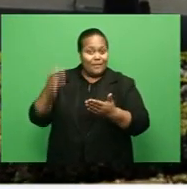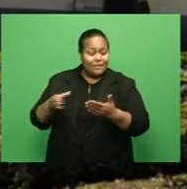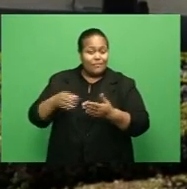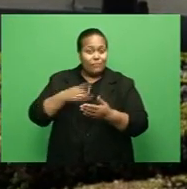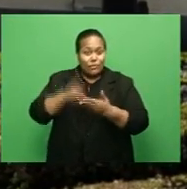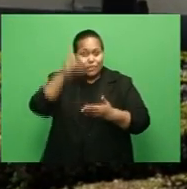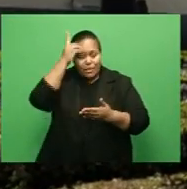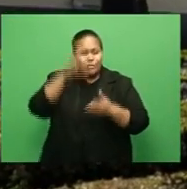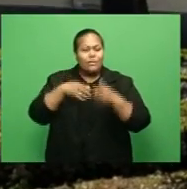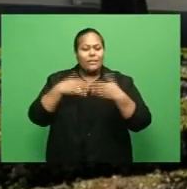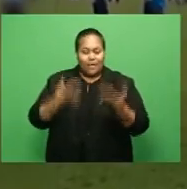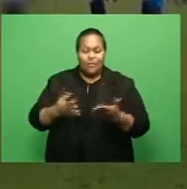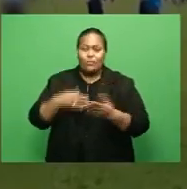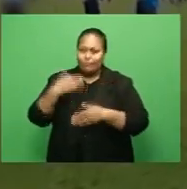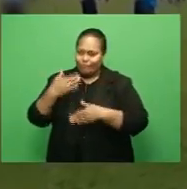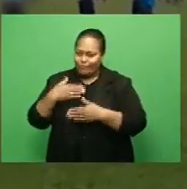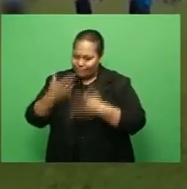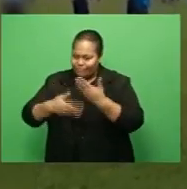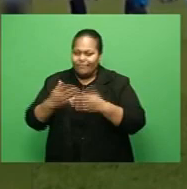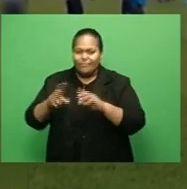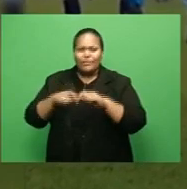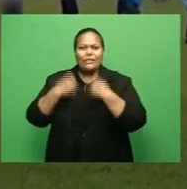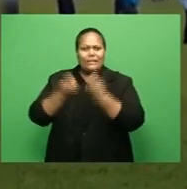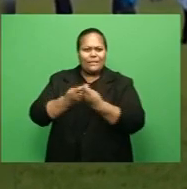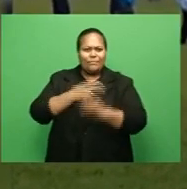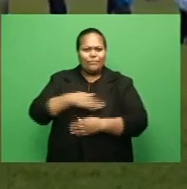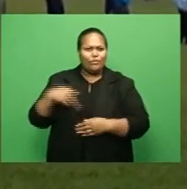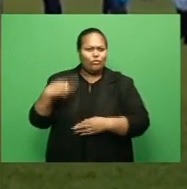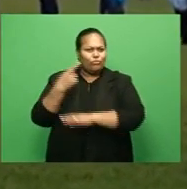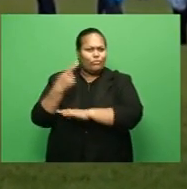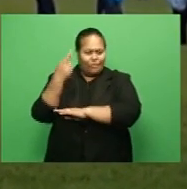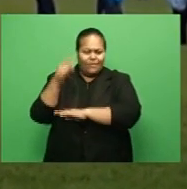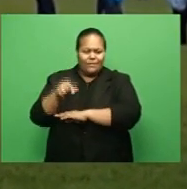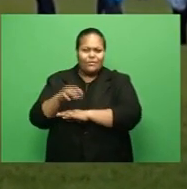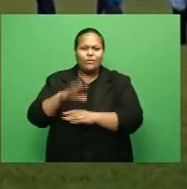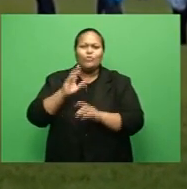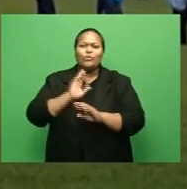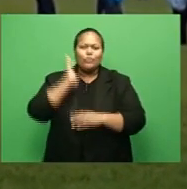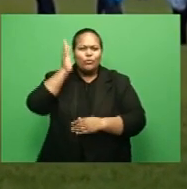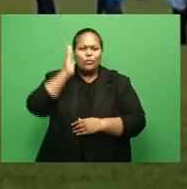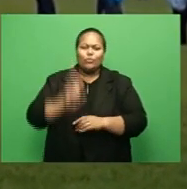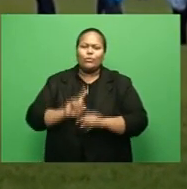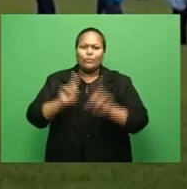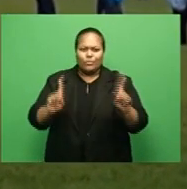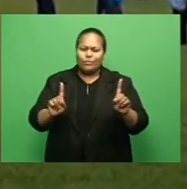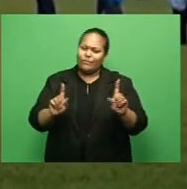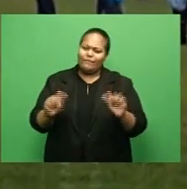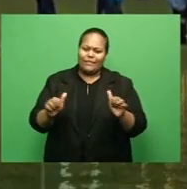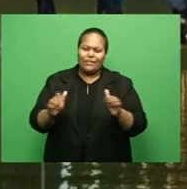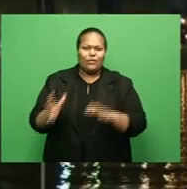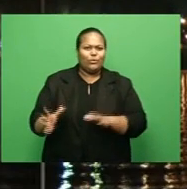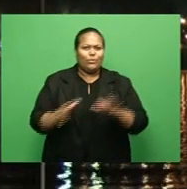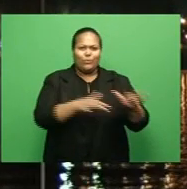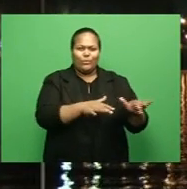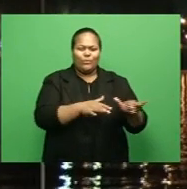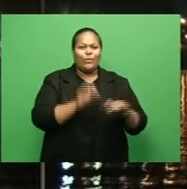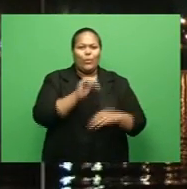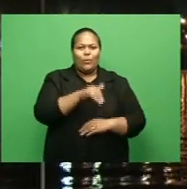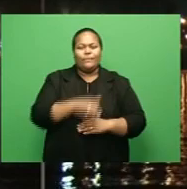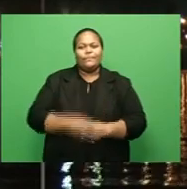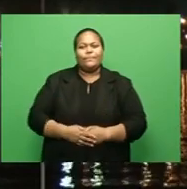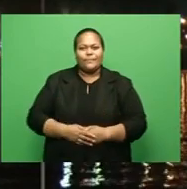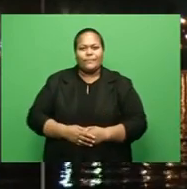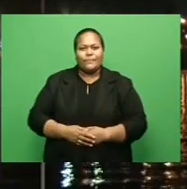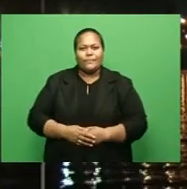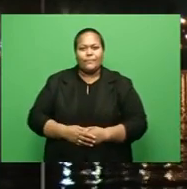team from the ministry is also at the school and students have gone back to their various dormitories. A